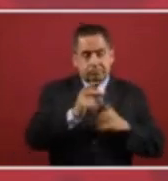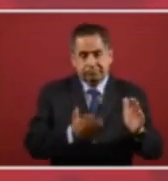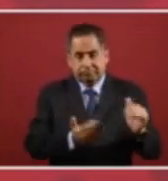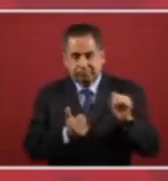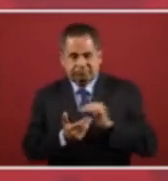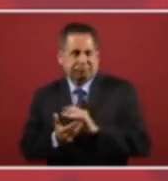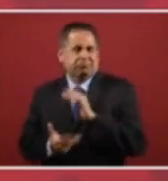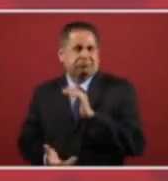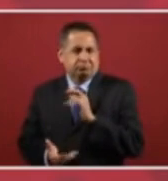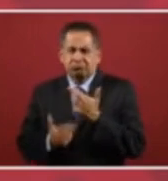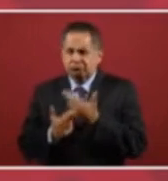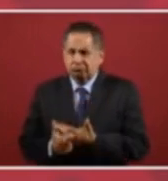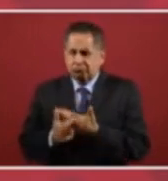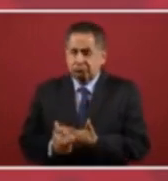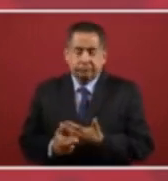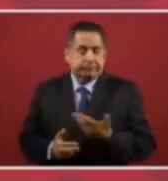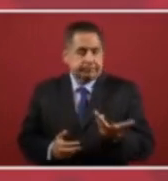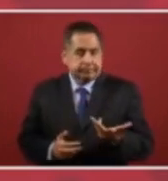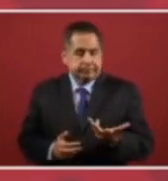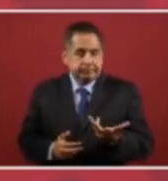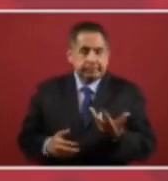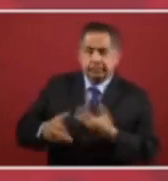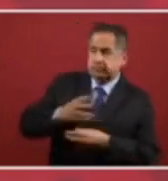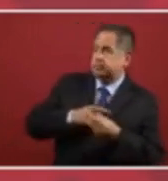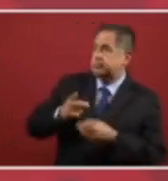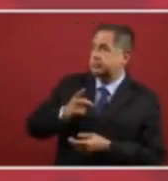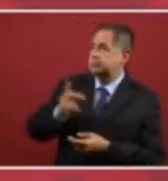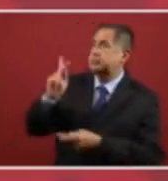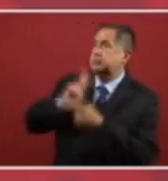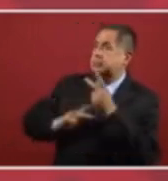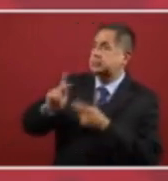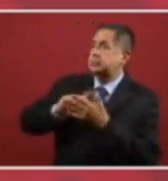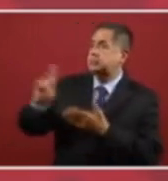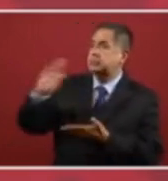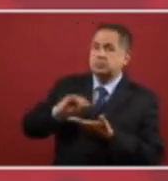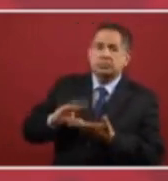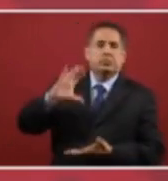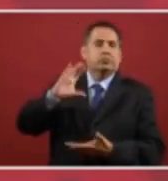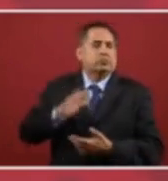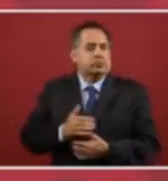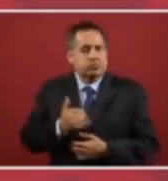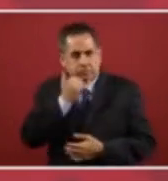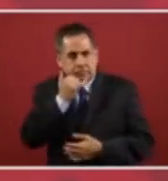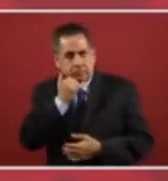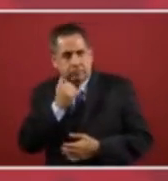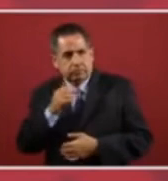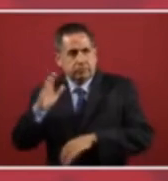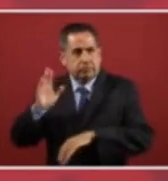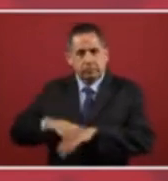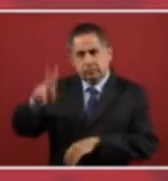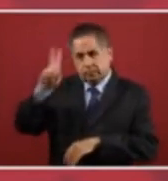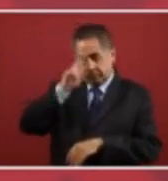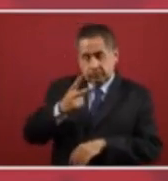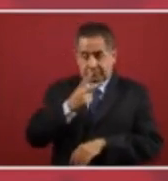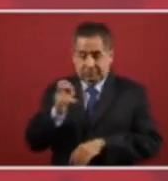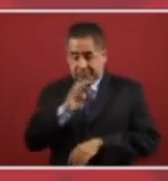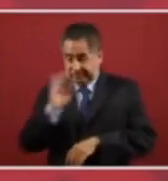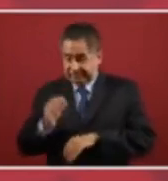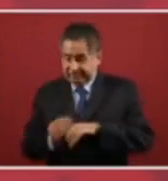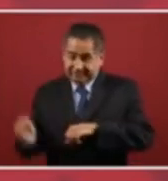foreign countries. But at the same time, the debt grew more than